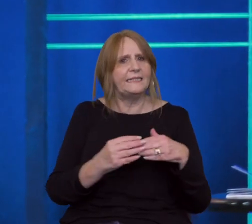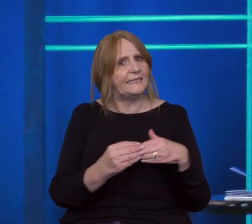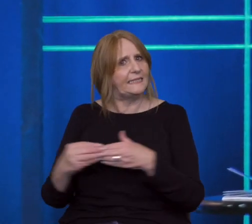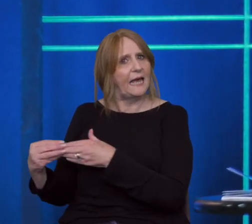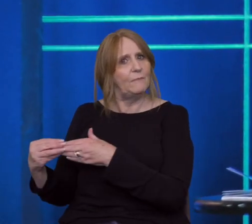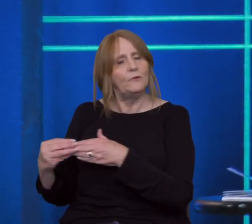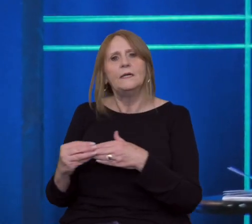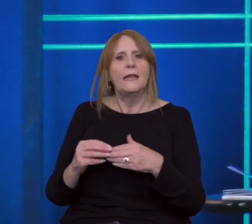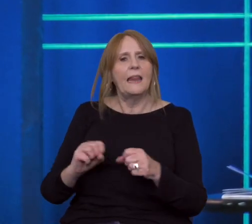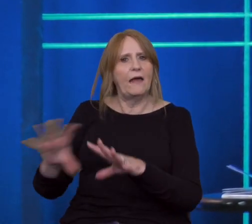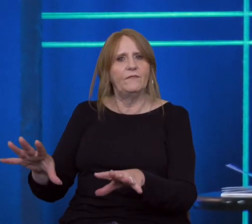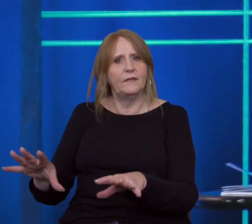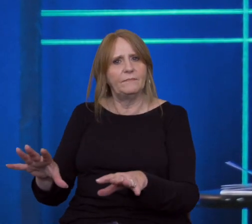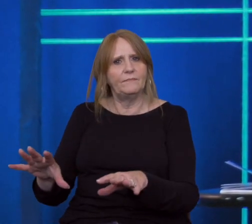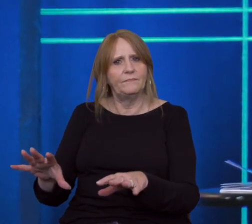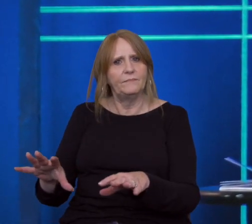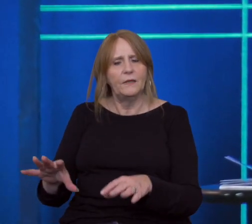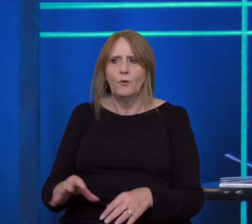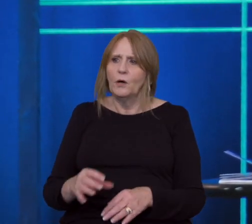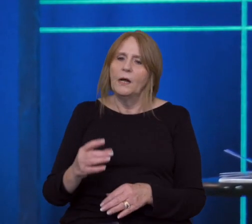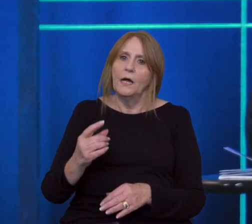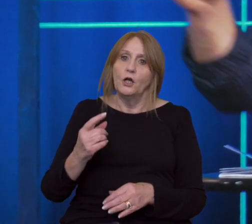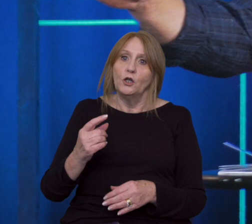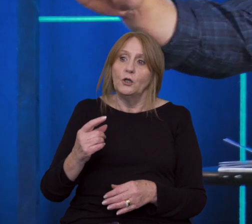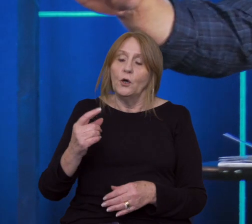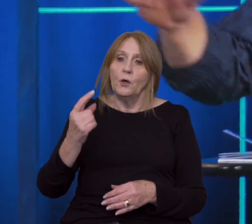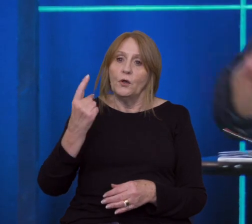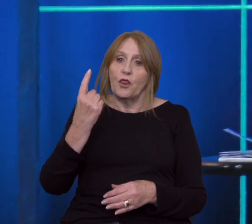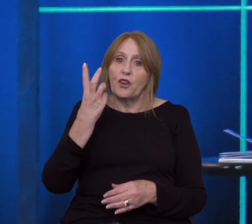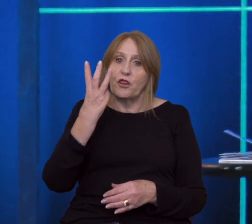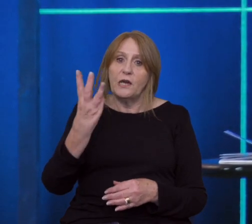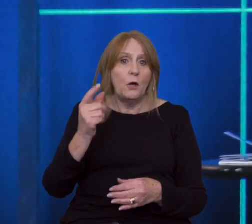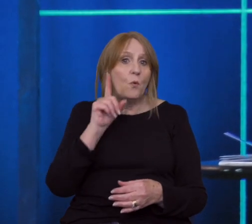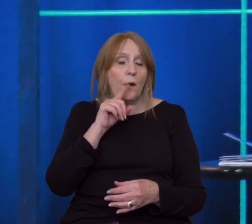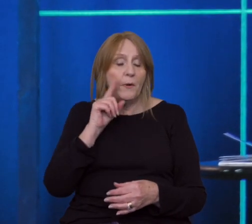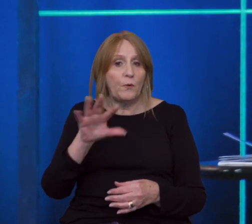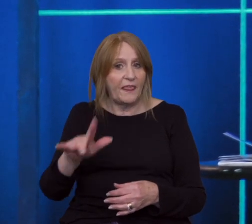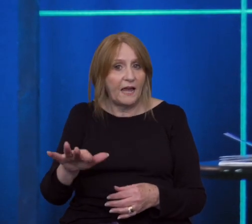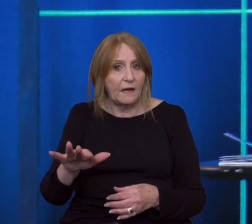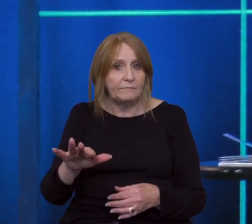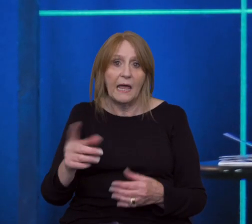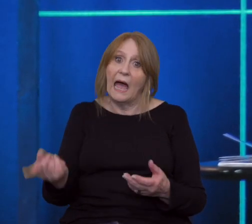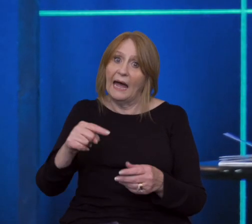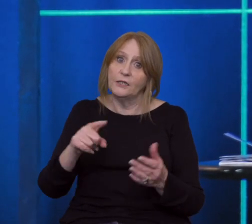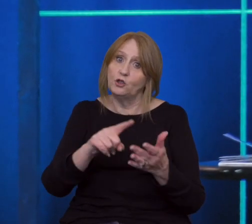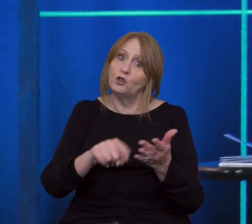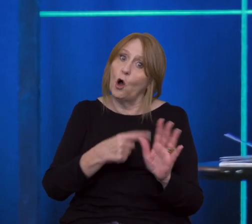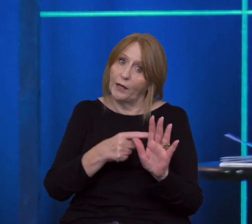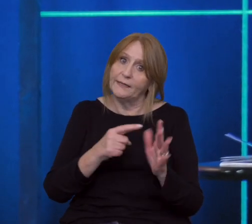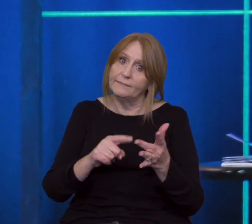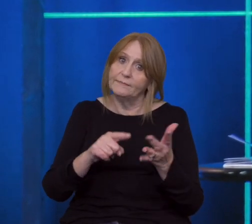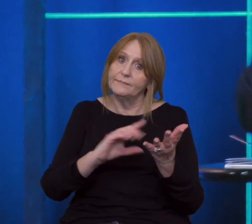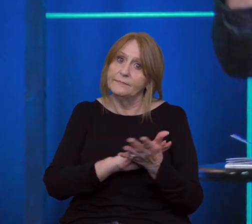there and John. The Roman soldiers carrying out the execution were there. The jeering crowd were